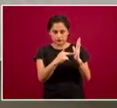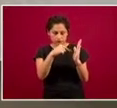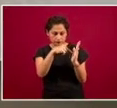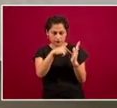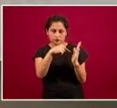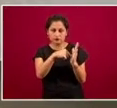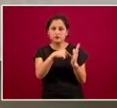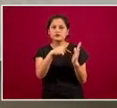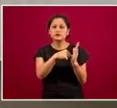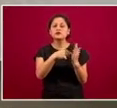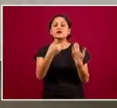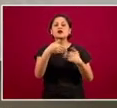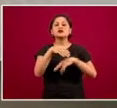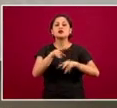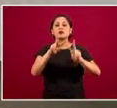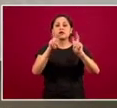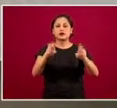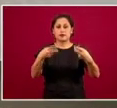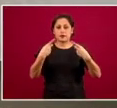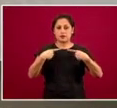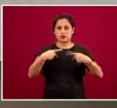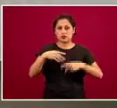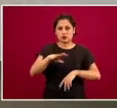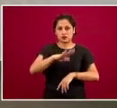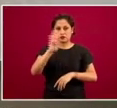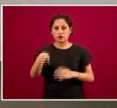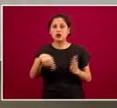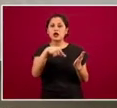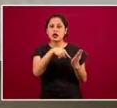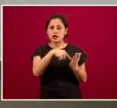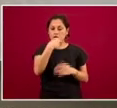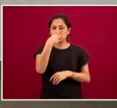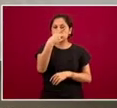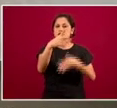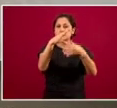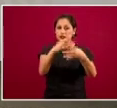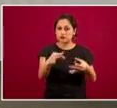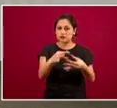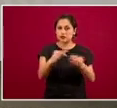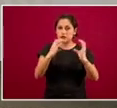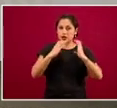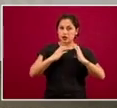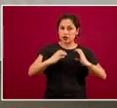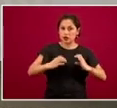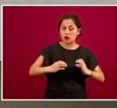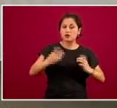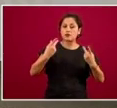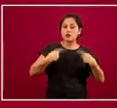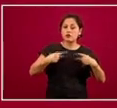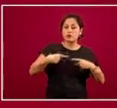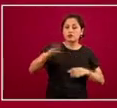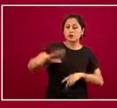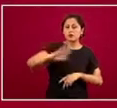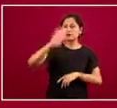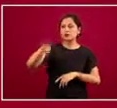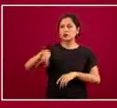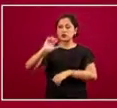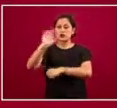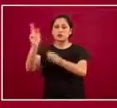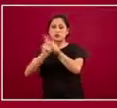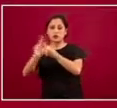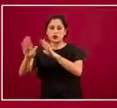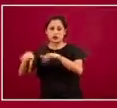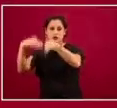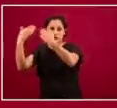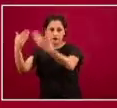Yes, we do have protocols to recover the bodies. They are included in the guidelines for the